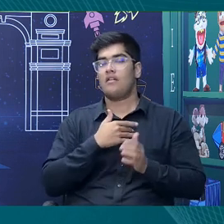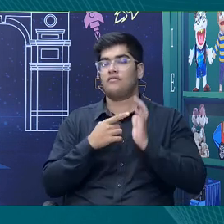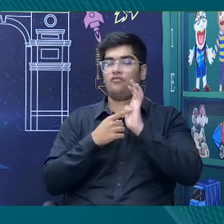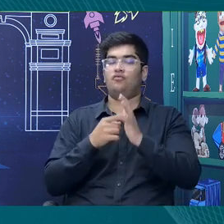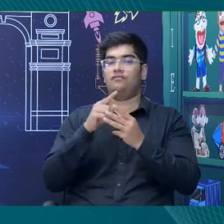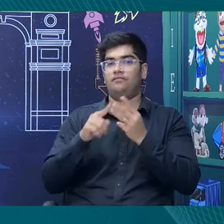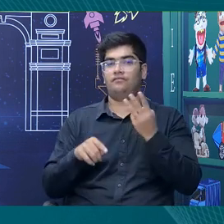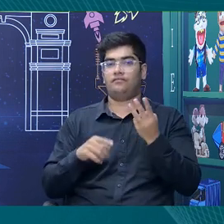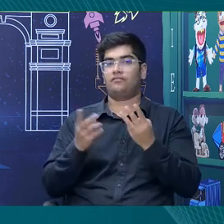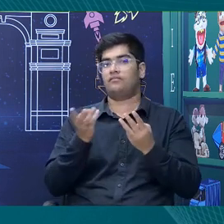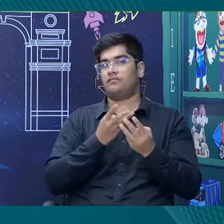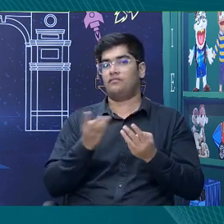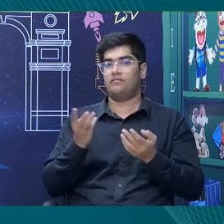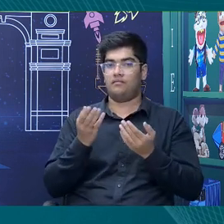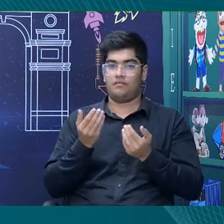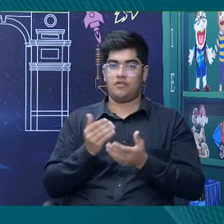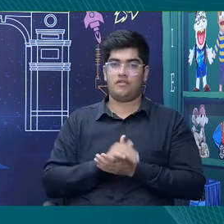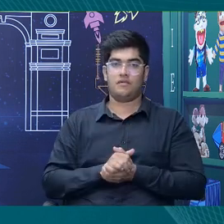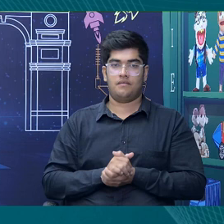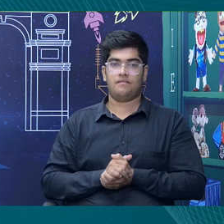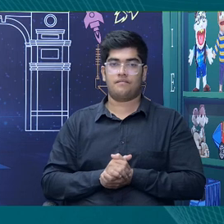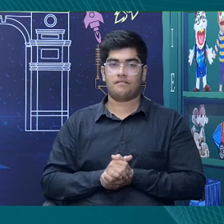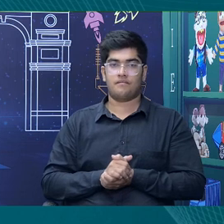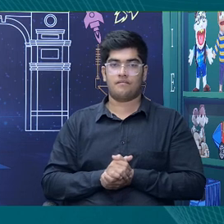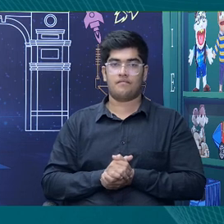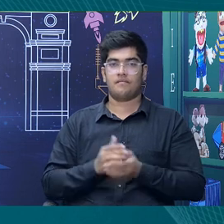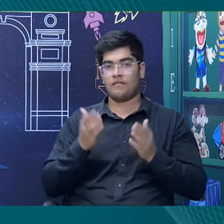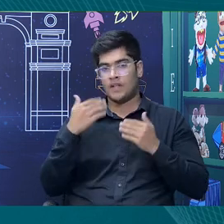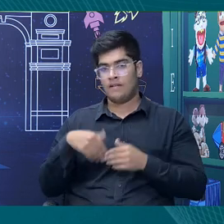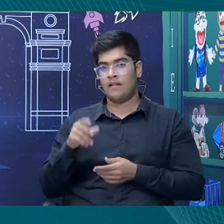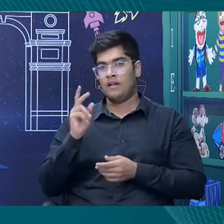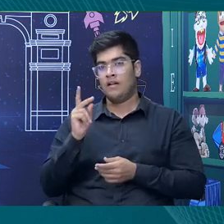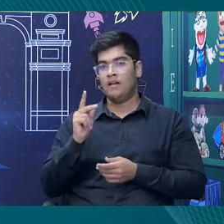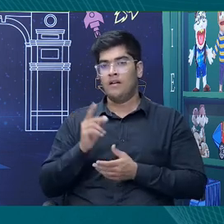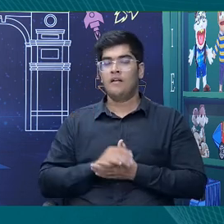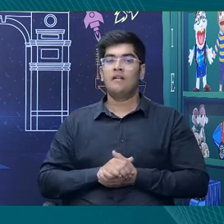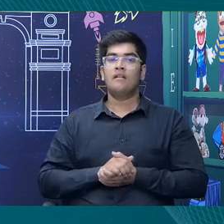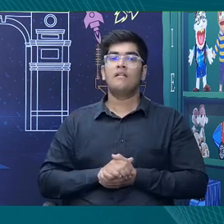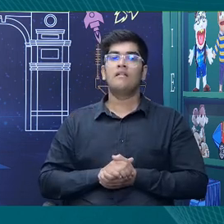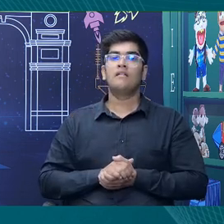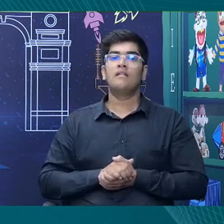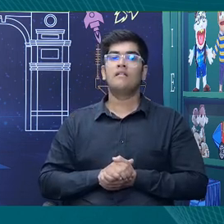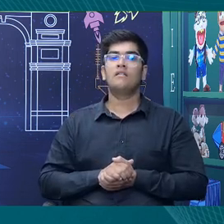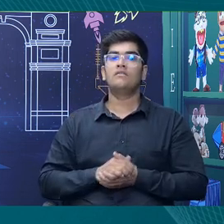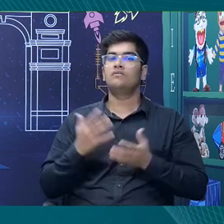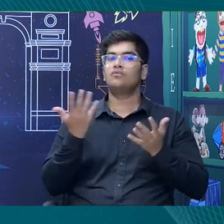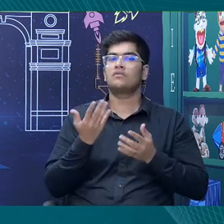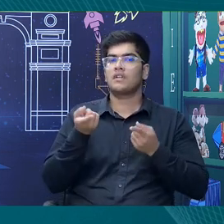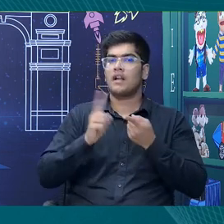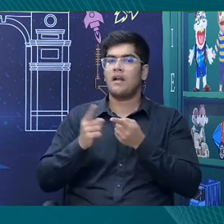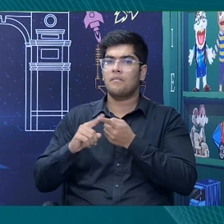by the old man, the iron master and his daughter? Then The second question is, what are